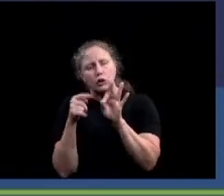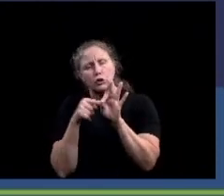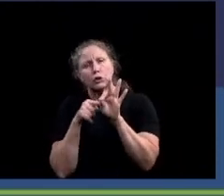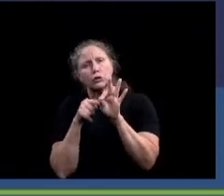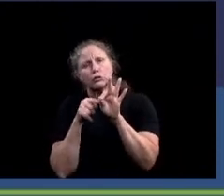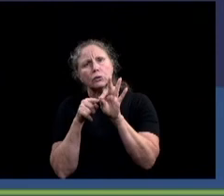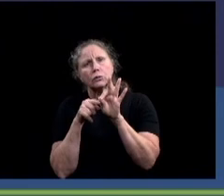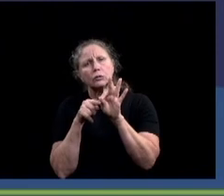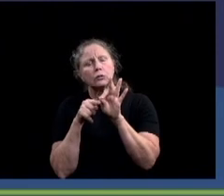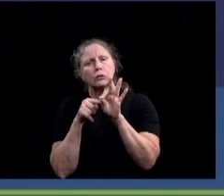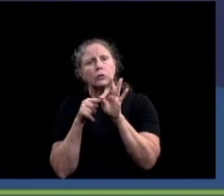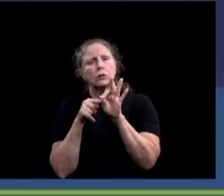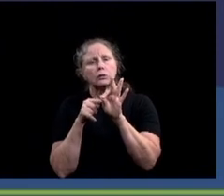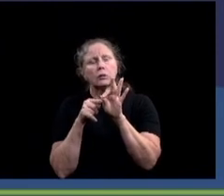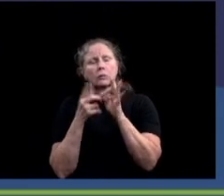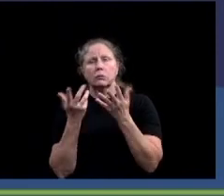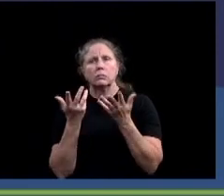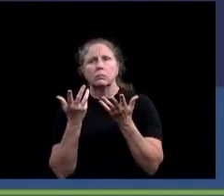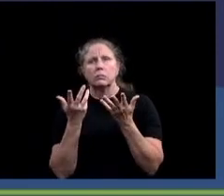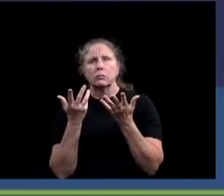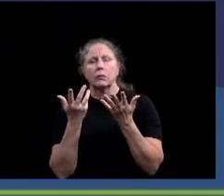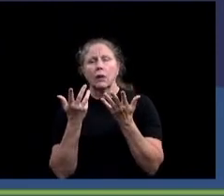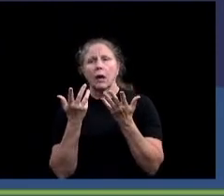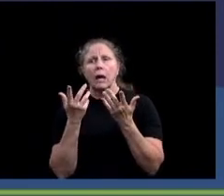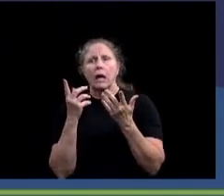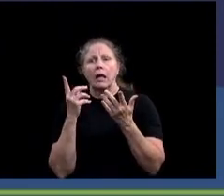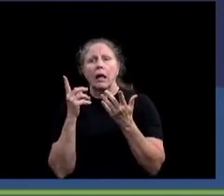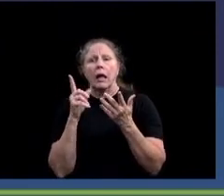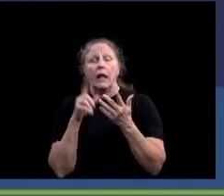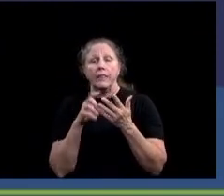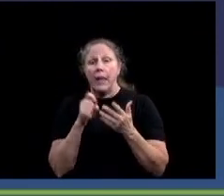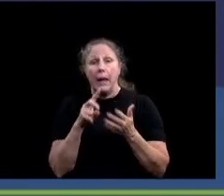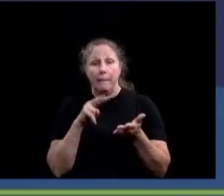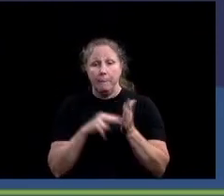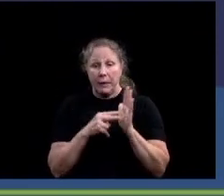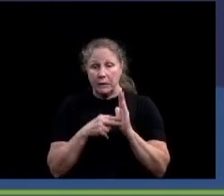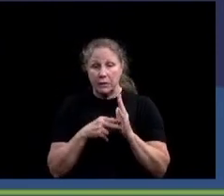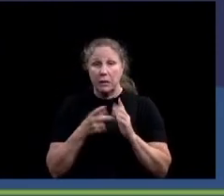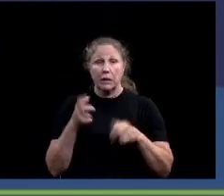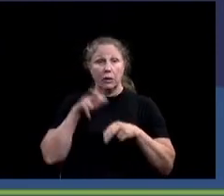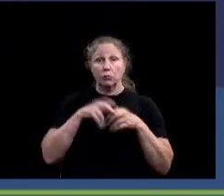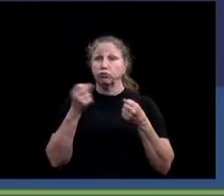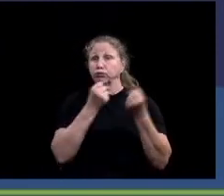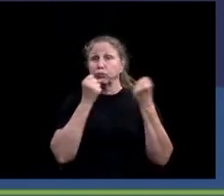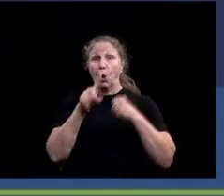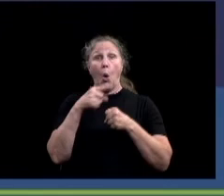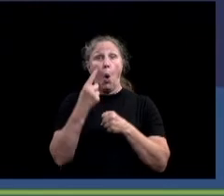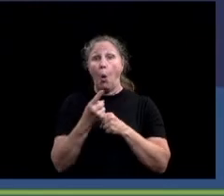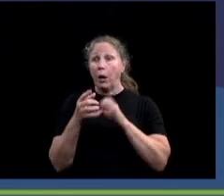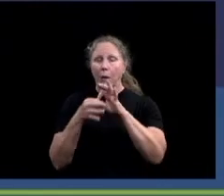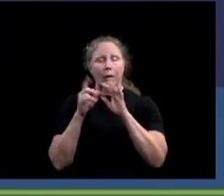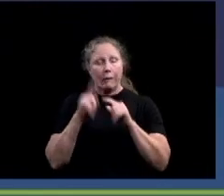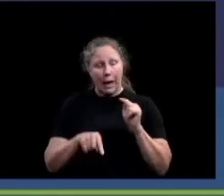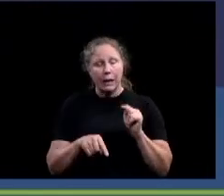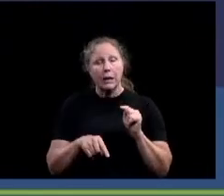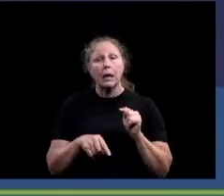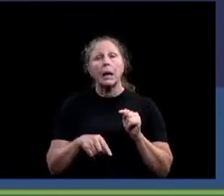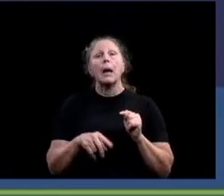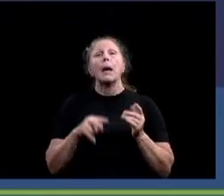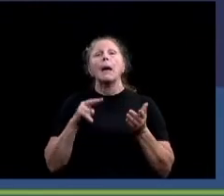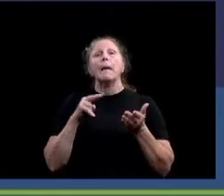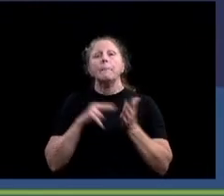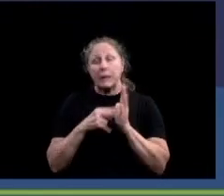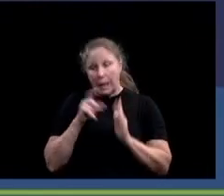can't happen out inside a car. And that can't happen if I don't know, anything about the children in